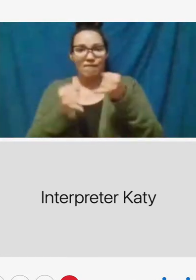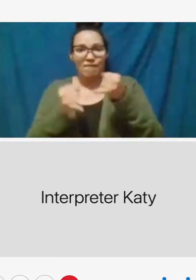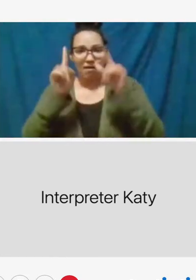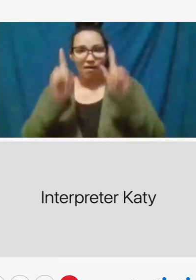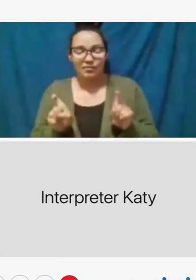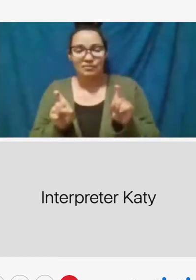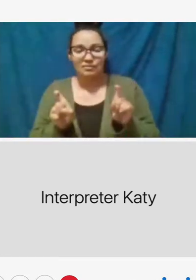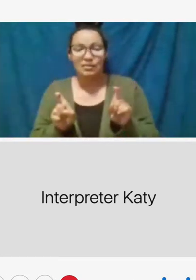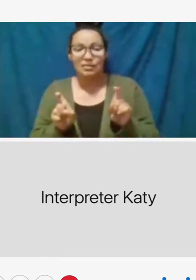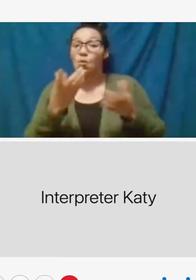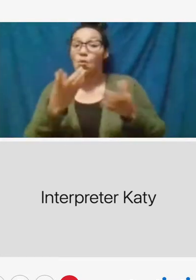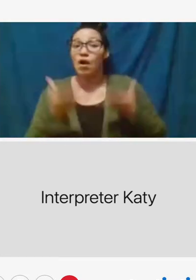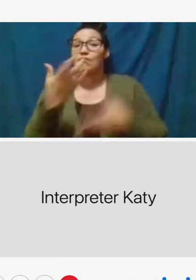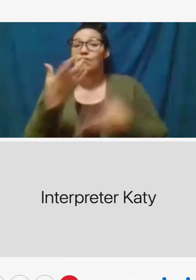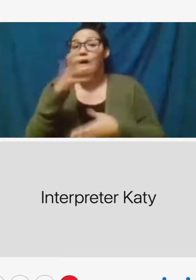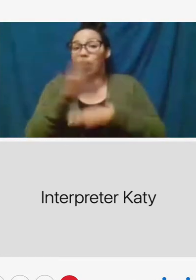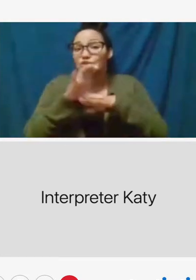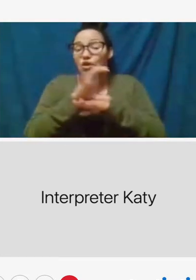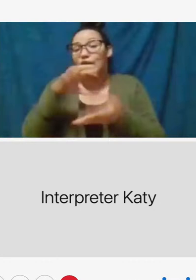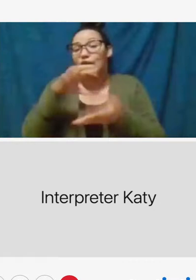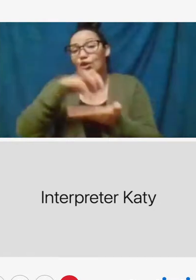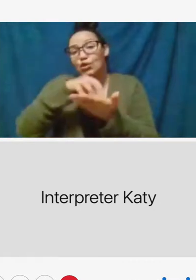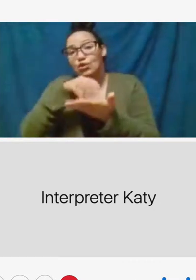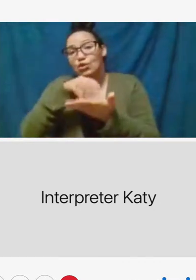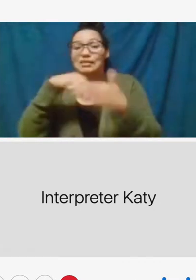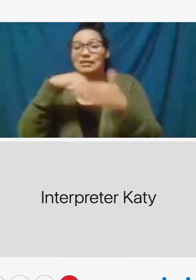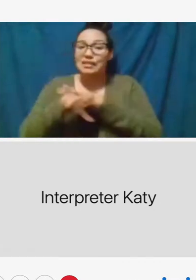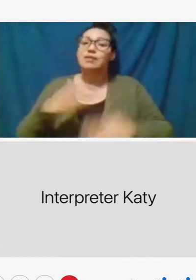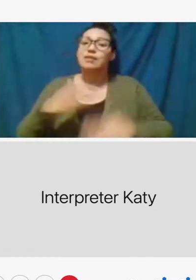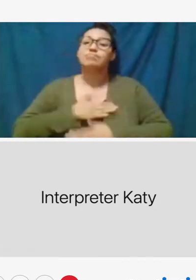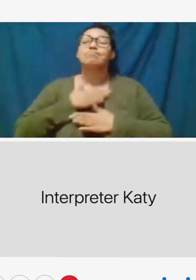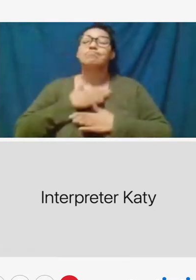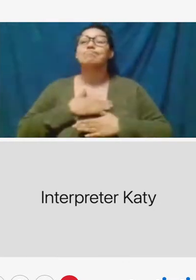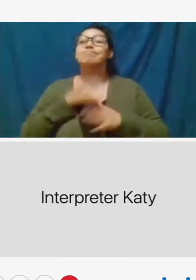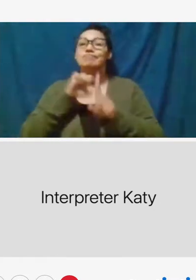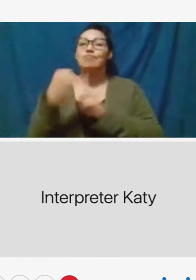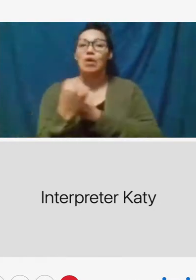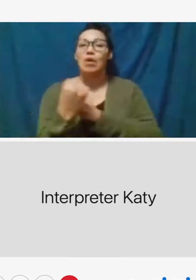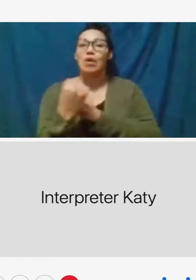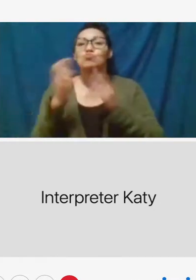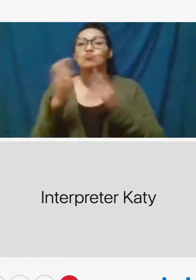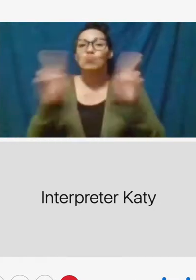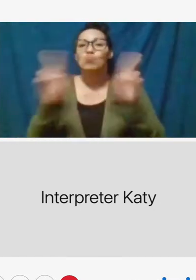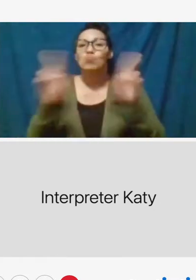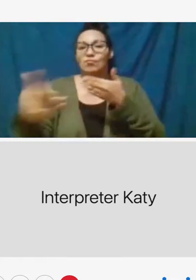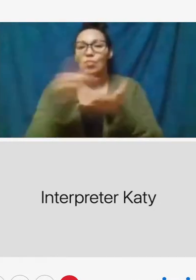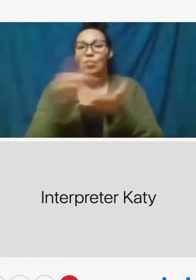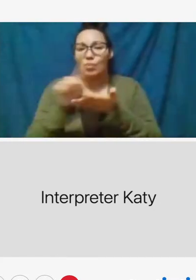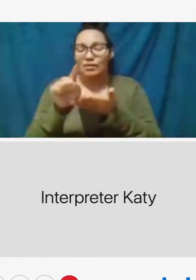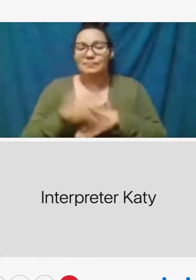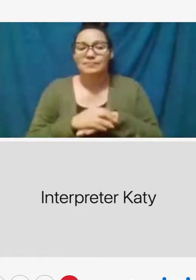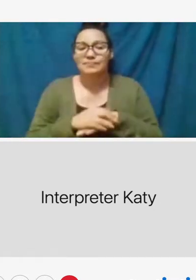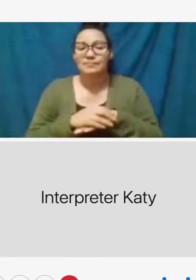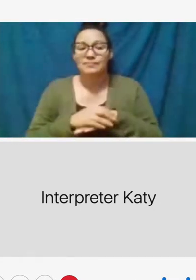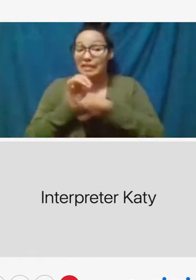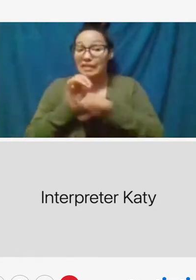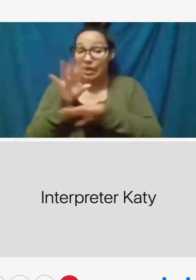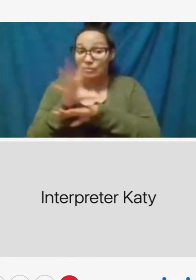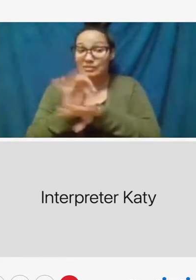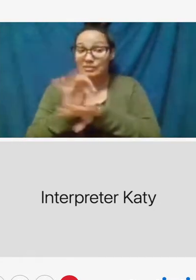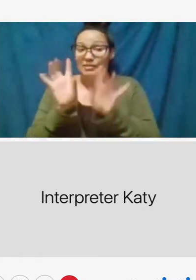and cookies to enjoy while studying and helping one another prepare for the week our counseling department creates an environment of support for our